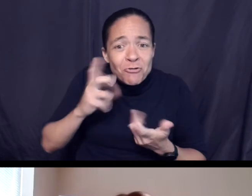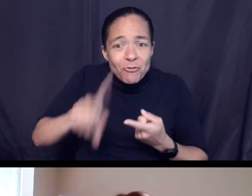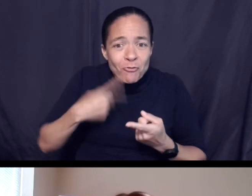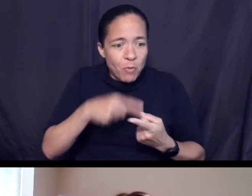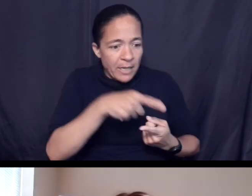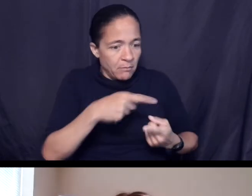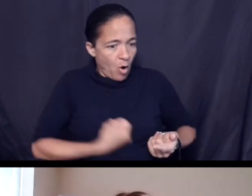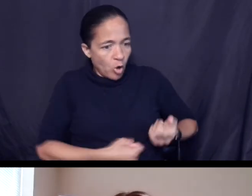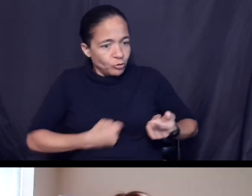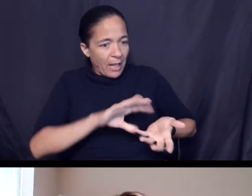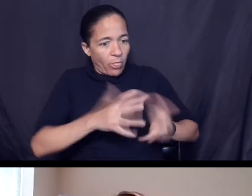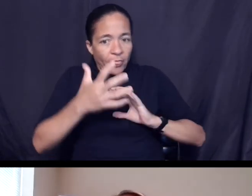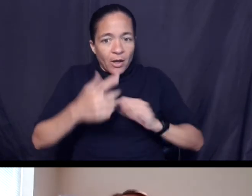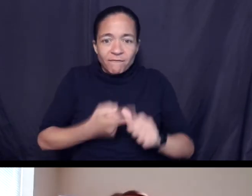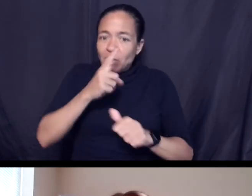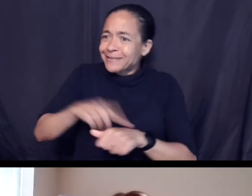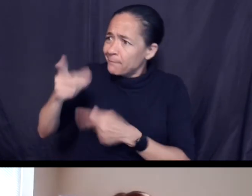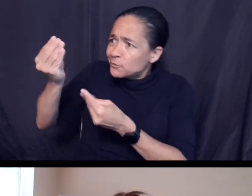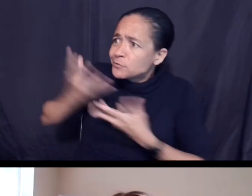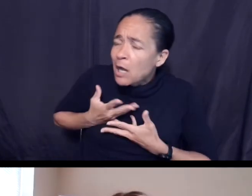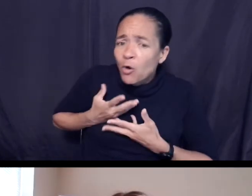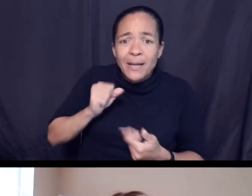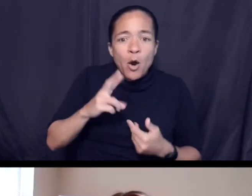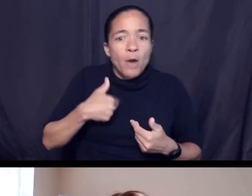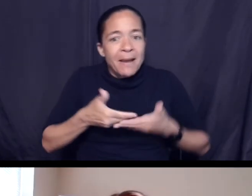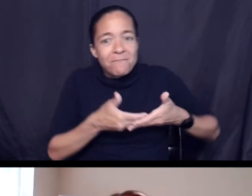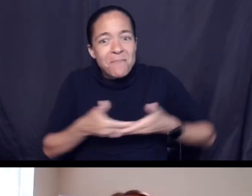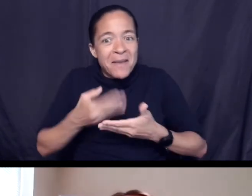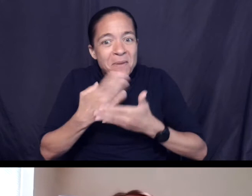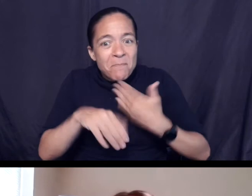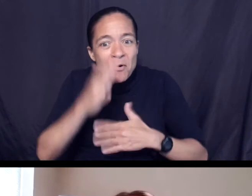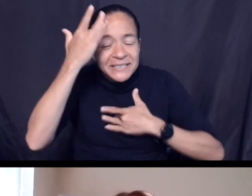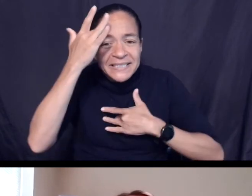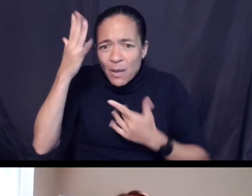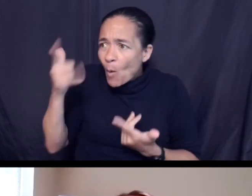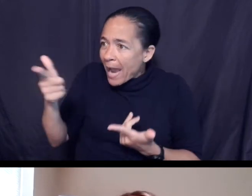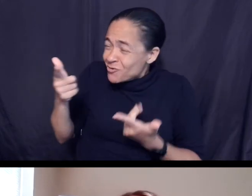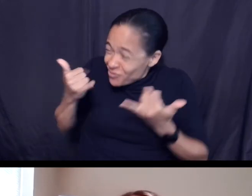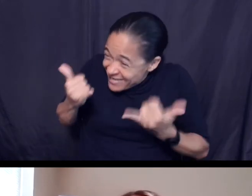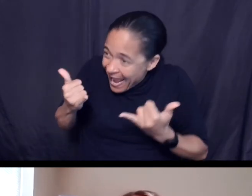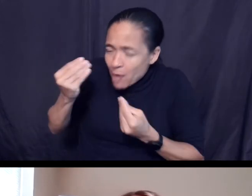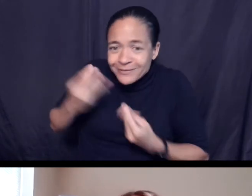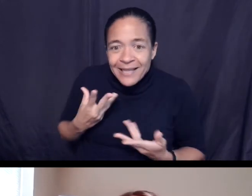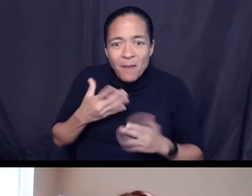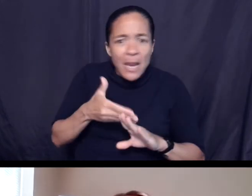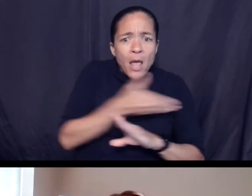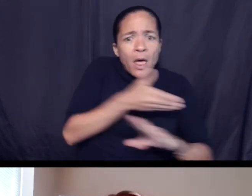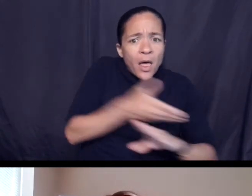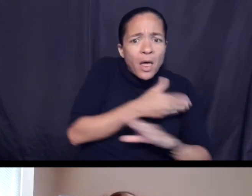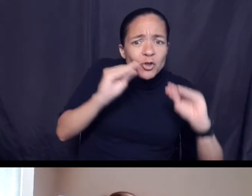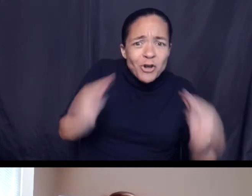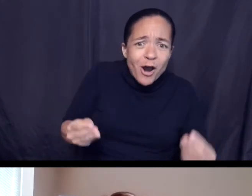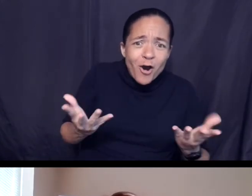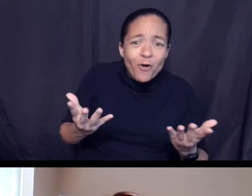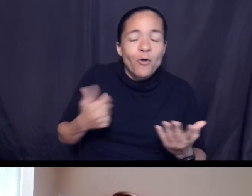seeing abnormalities on an ultrasound, or when my baby was born really sick? Why am I just hearing about this now? And so I think